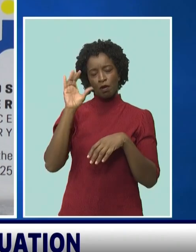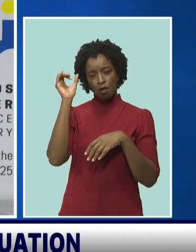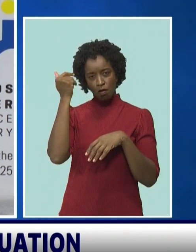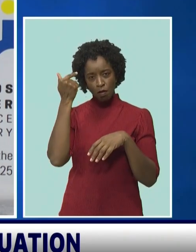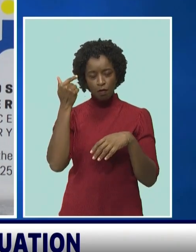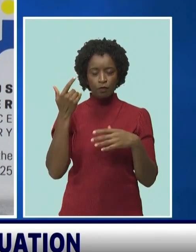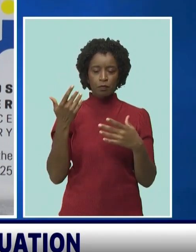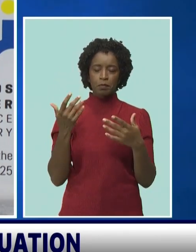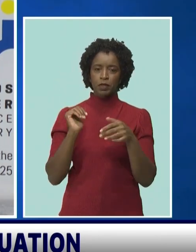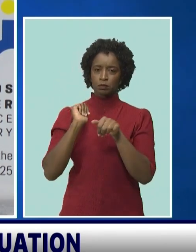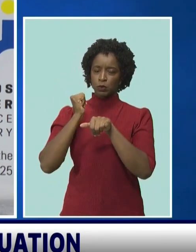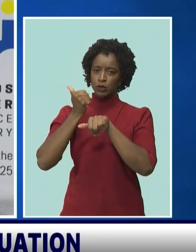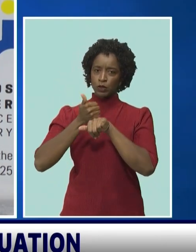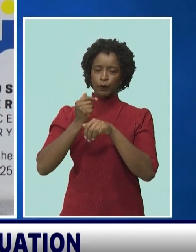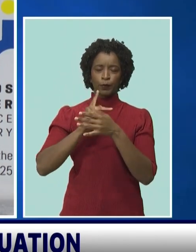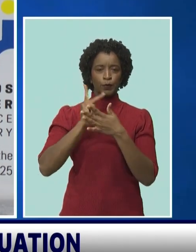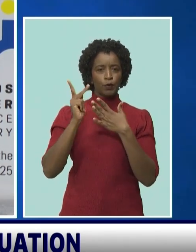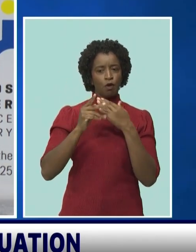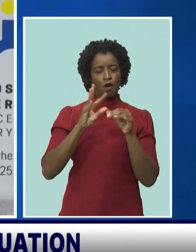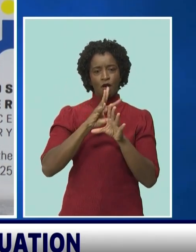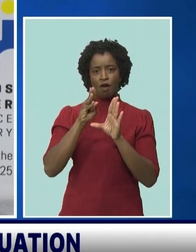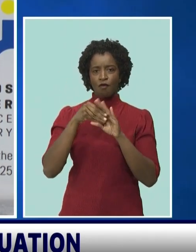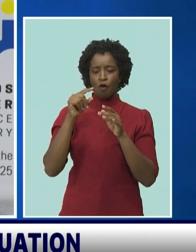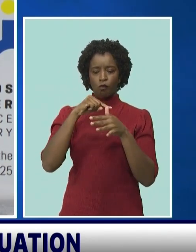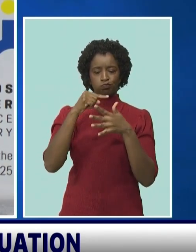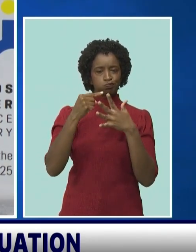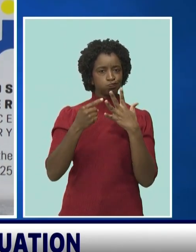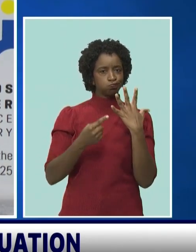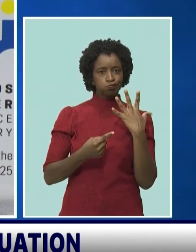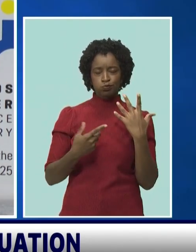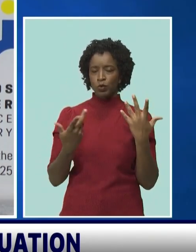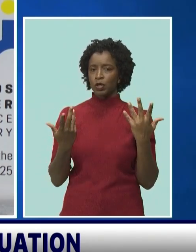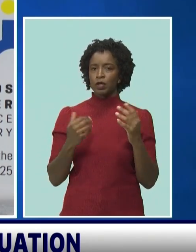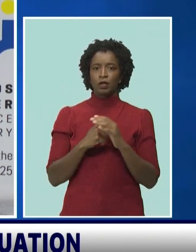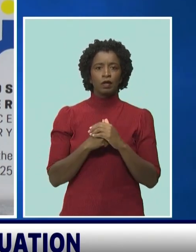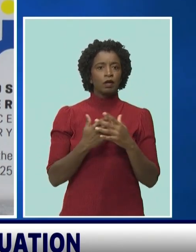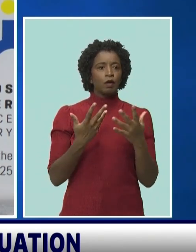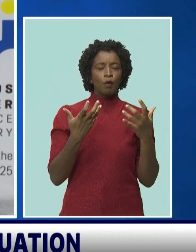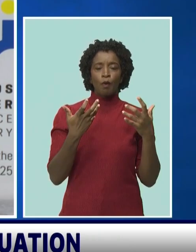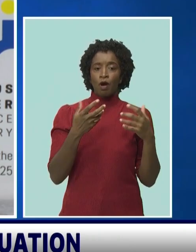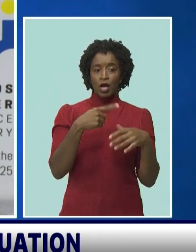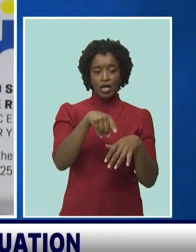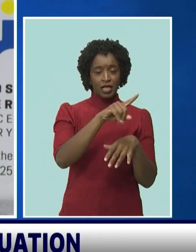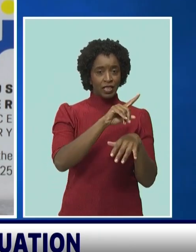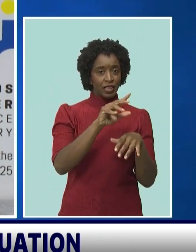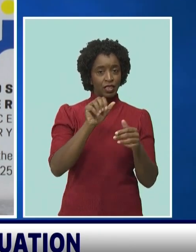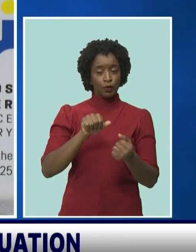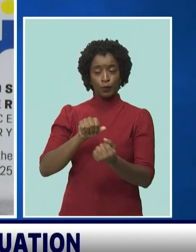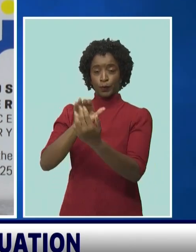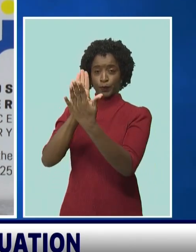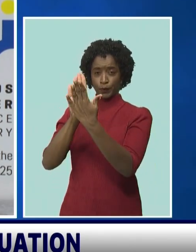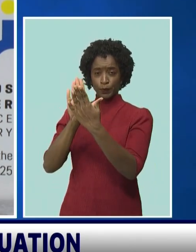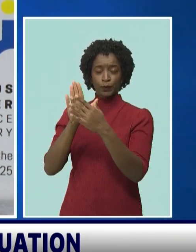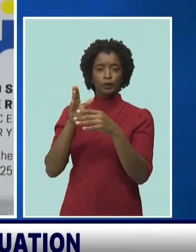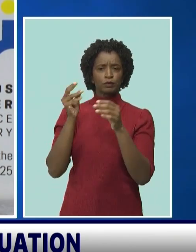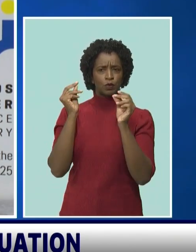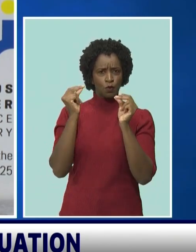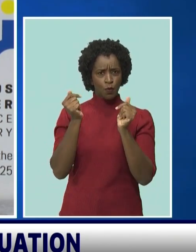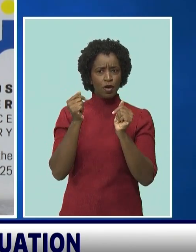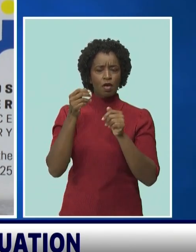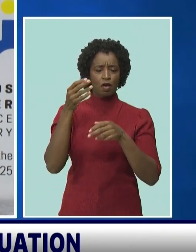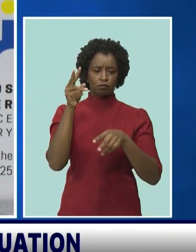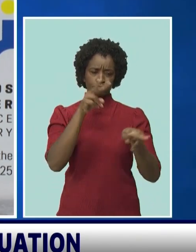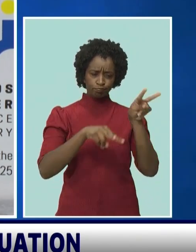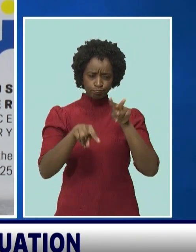in the last few weeks, that addresses from access to quick justice in the law courts with the increased judges that we've put in place, to